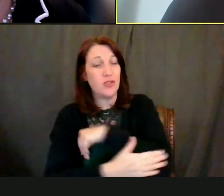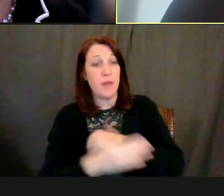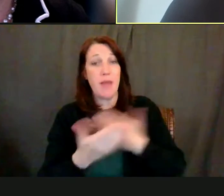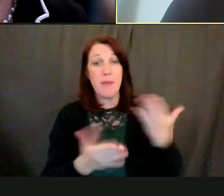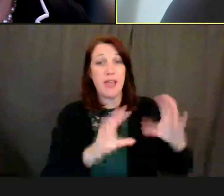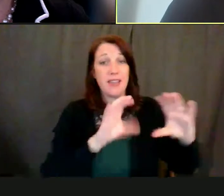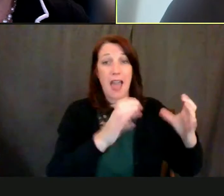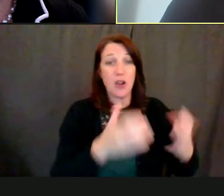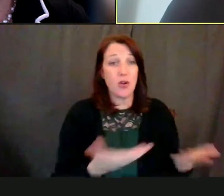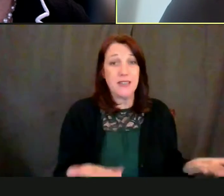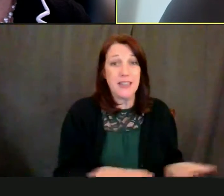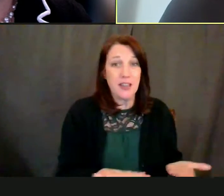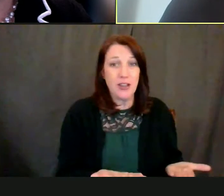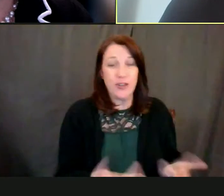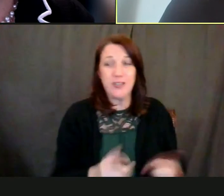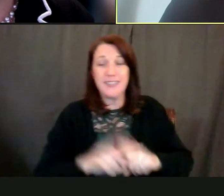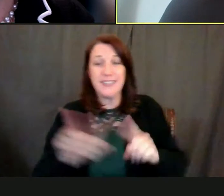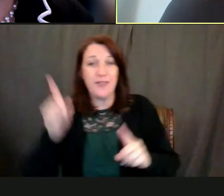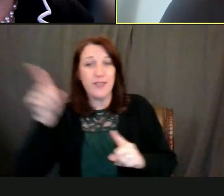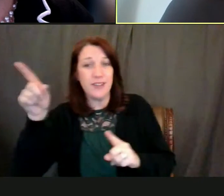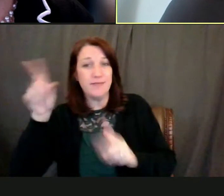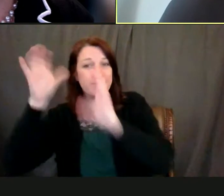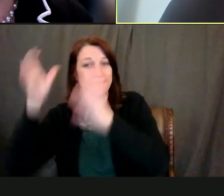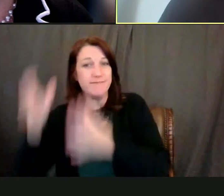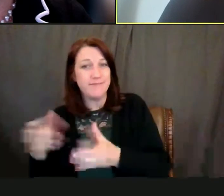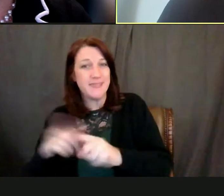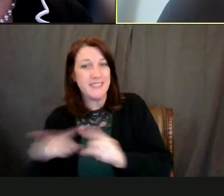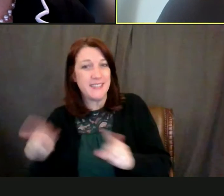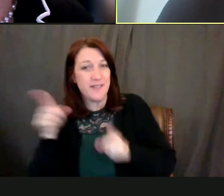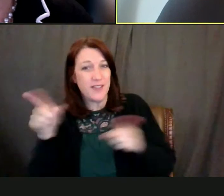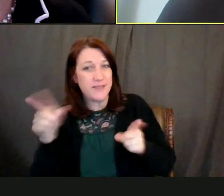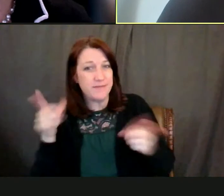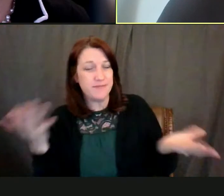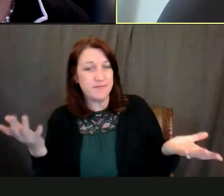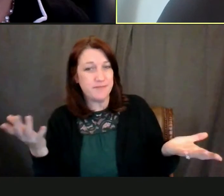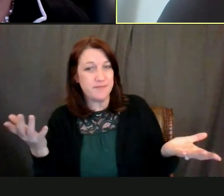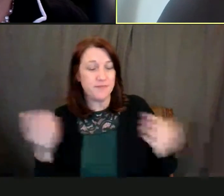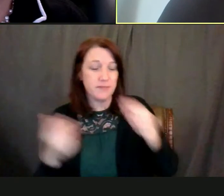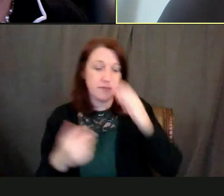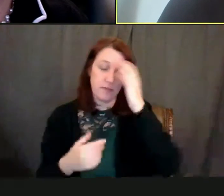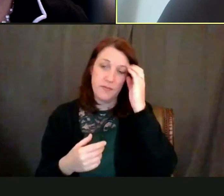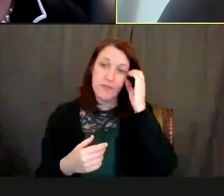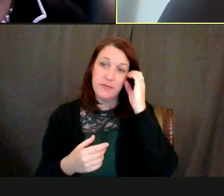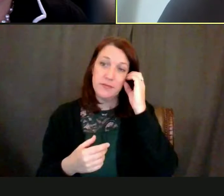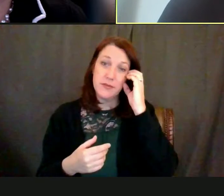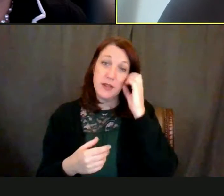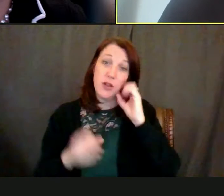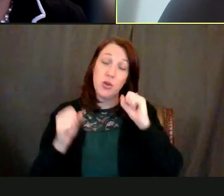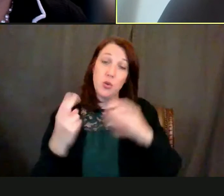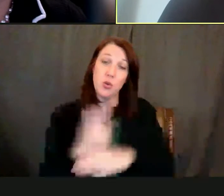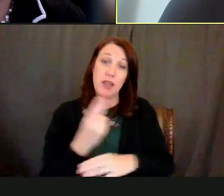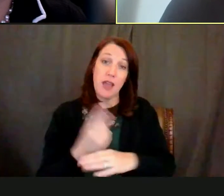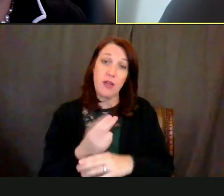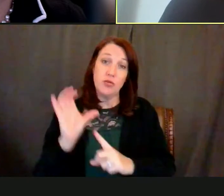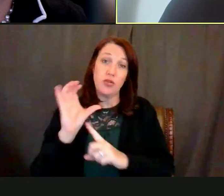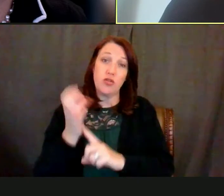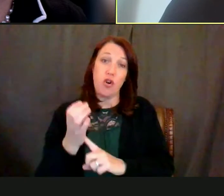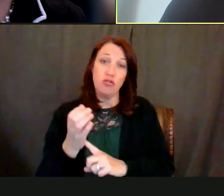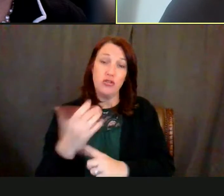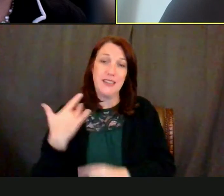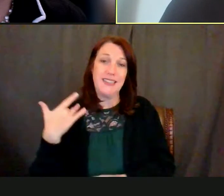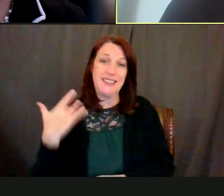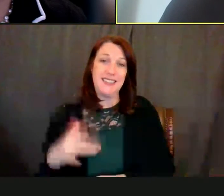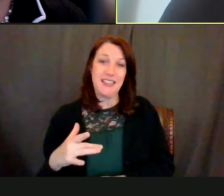be categories with which the population with which you're working identify. you can use culturally